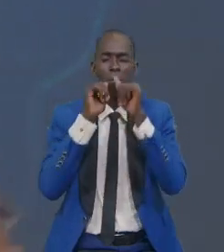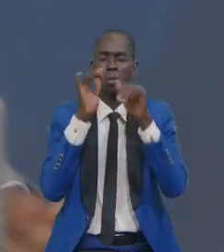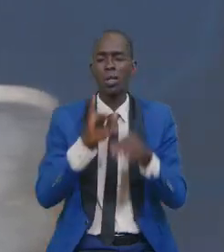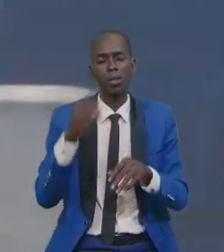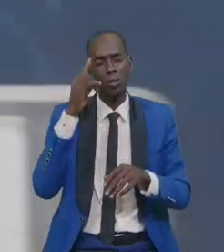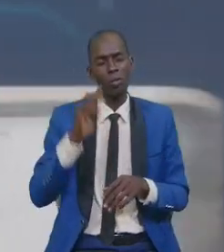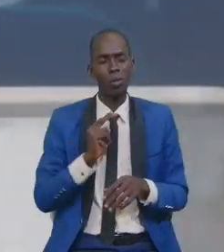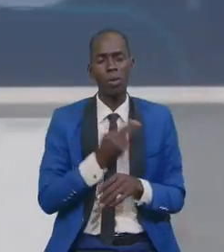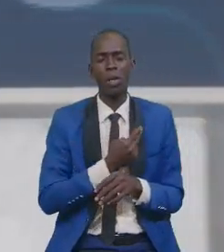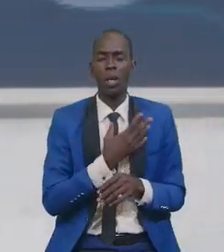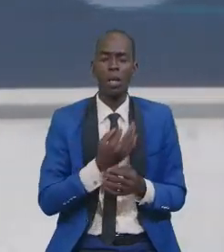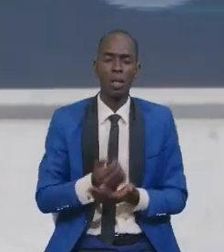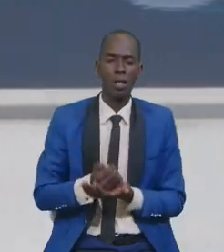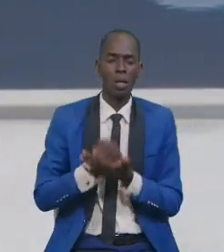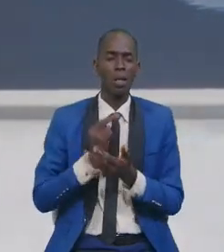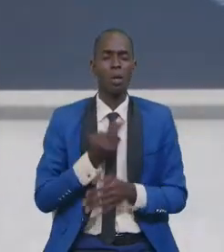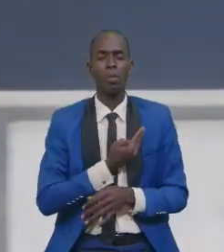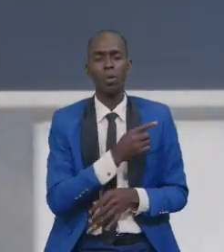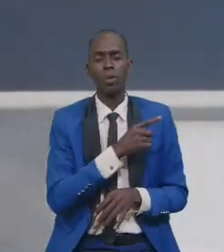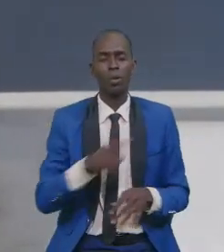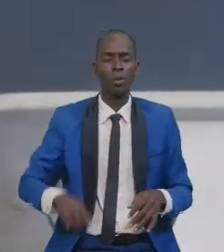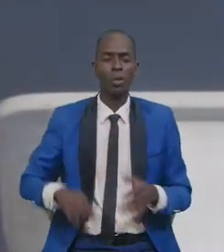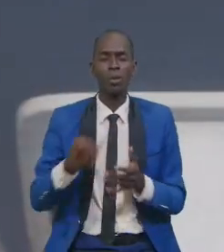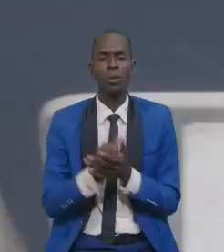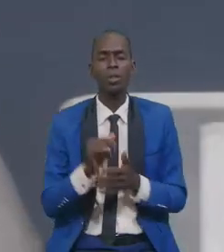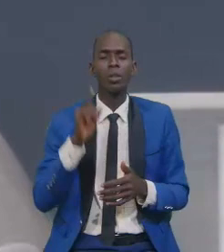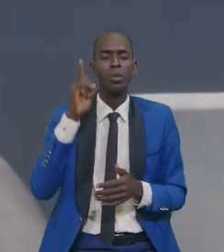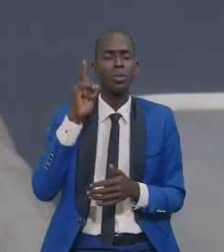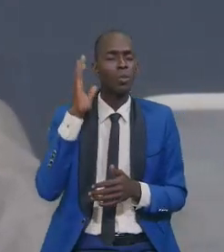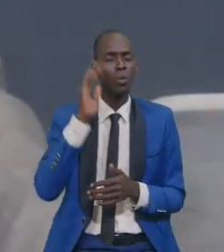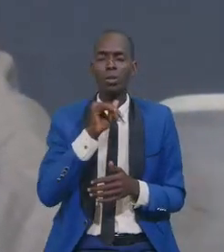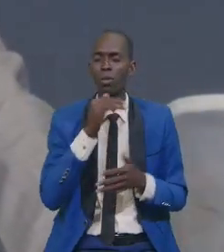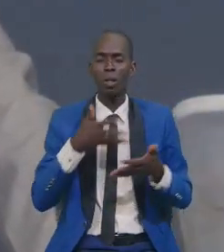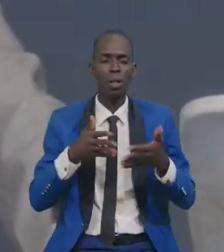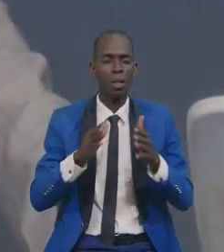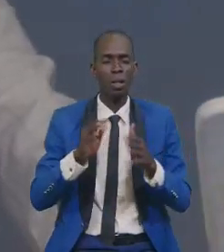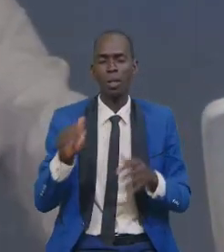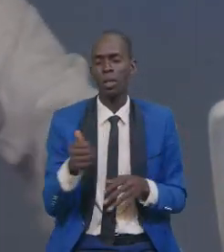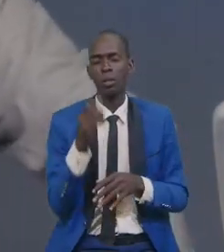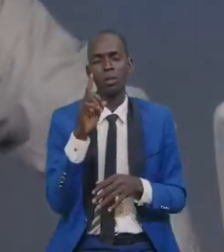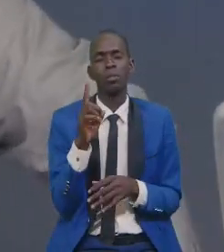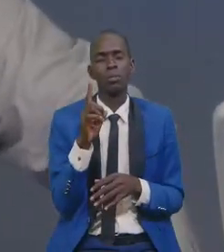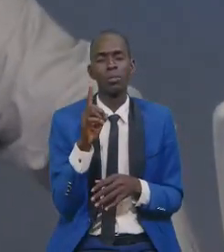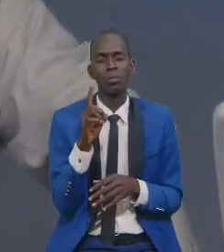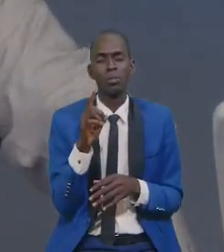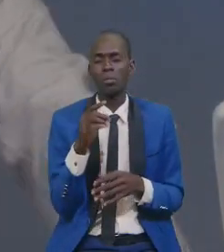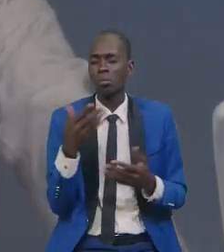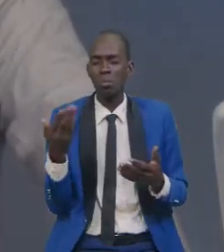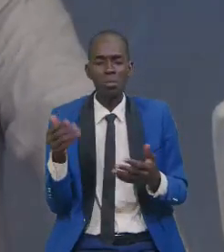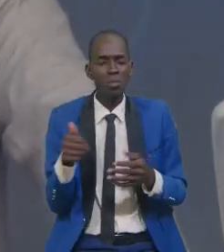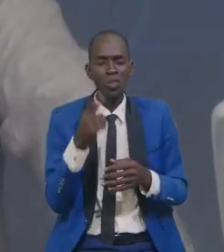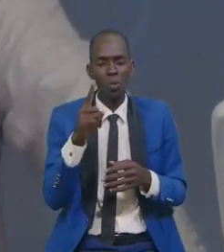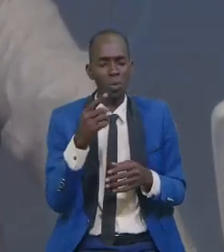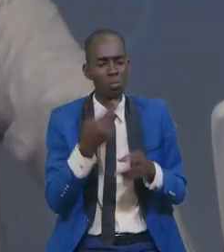us, Lord, that you will not allow anyone, a so-called brother,